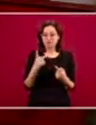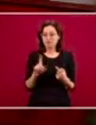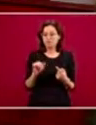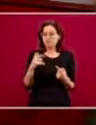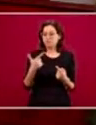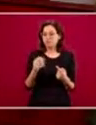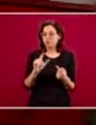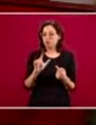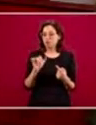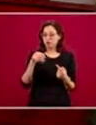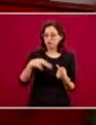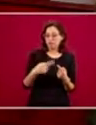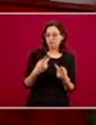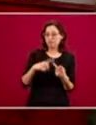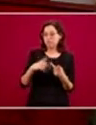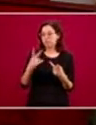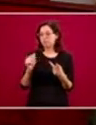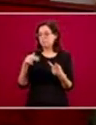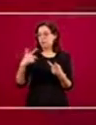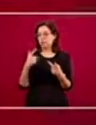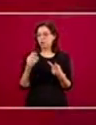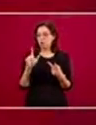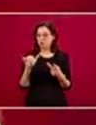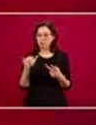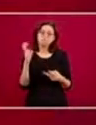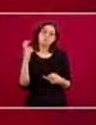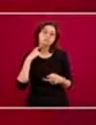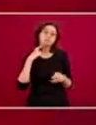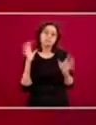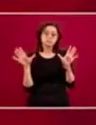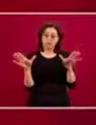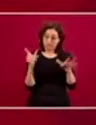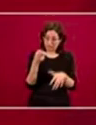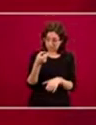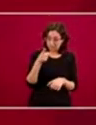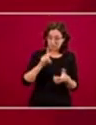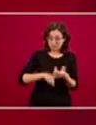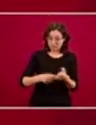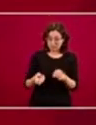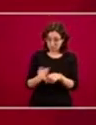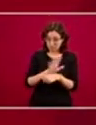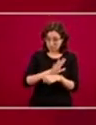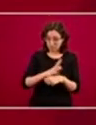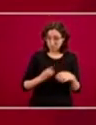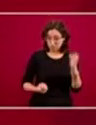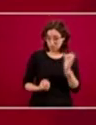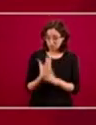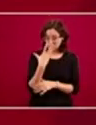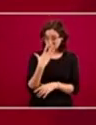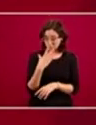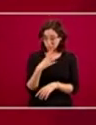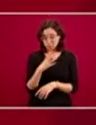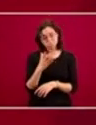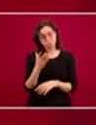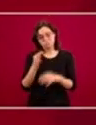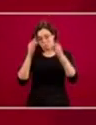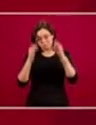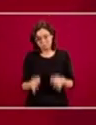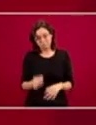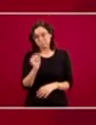the pangolin as being the origin or the species that